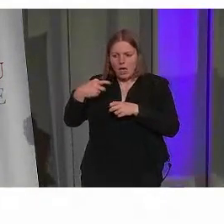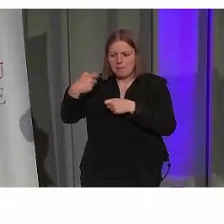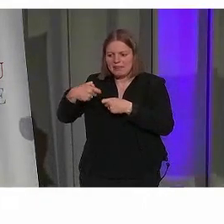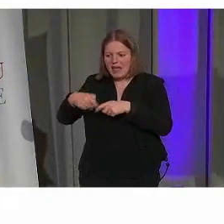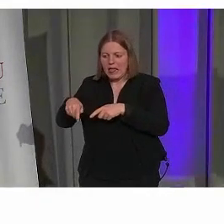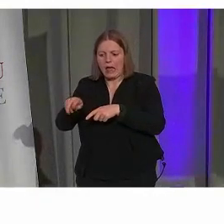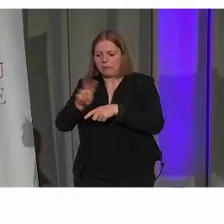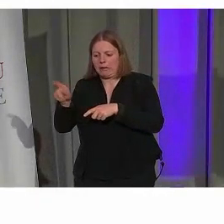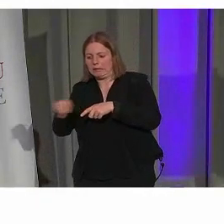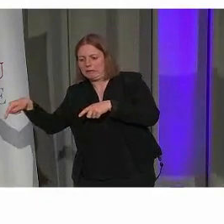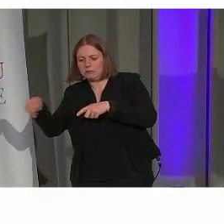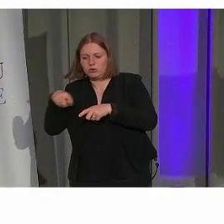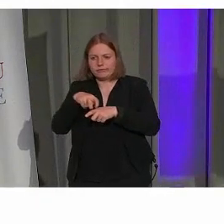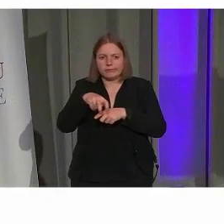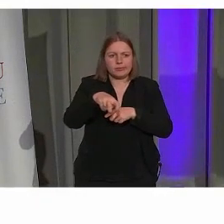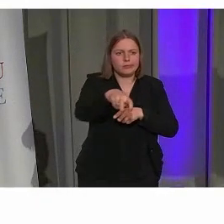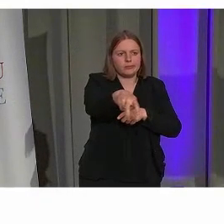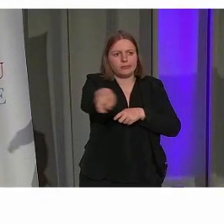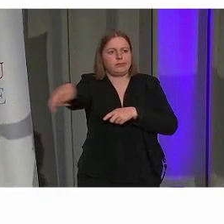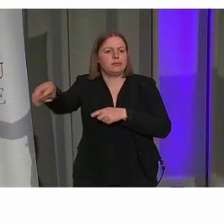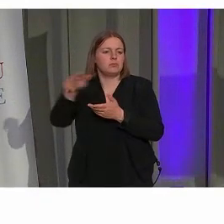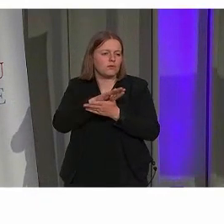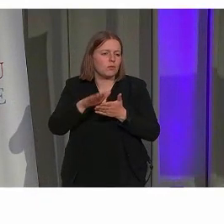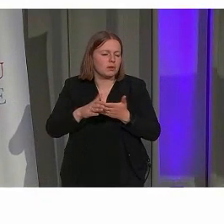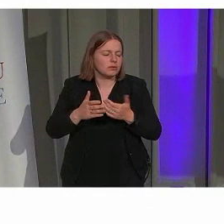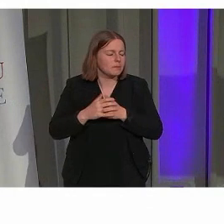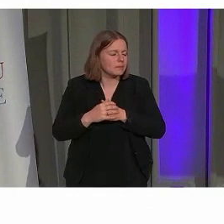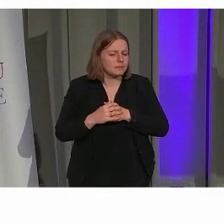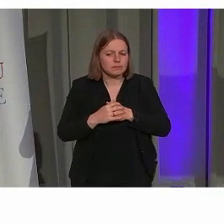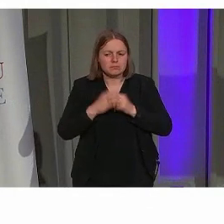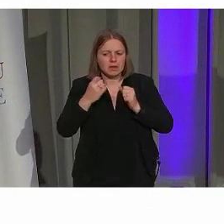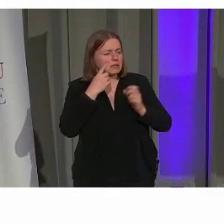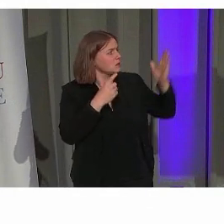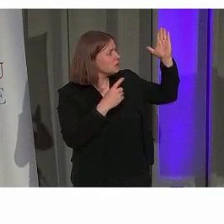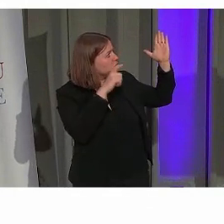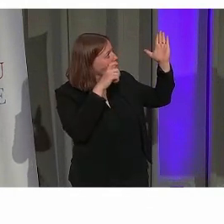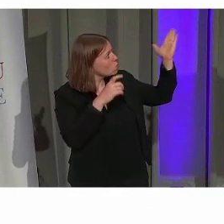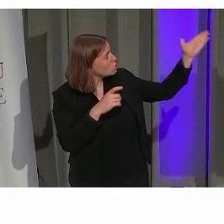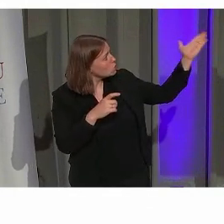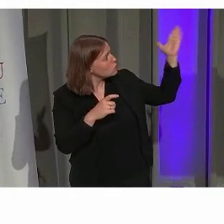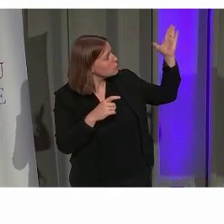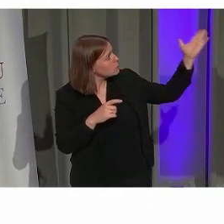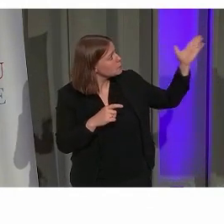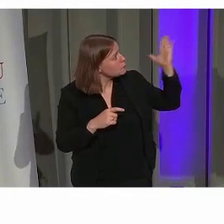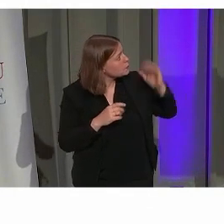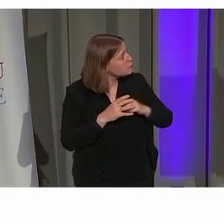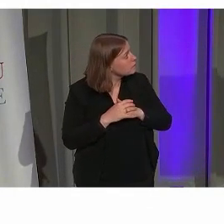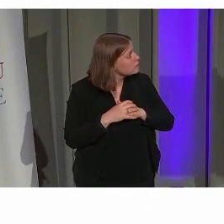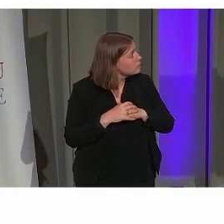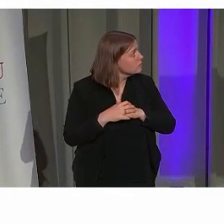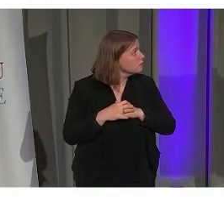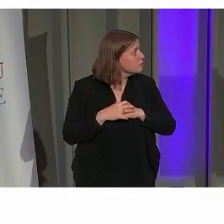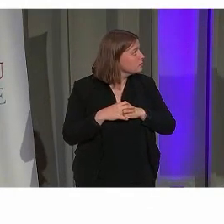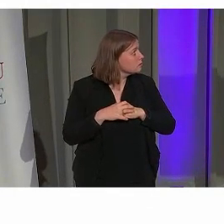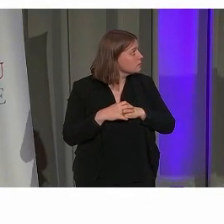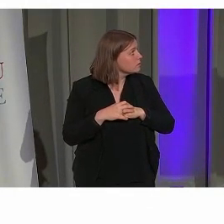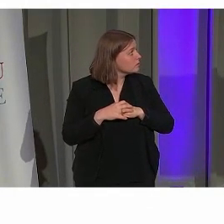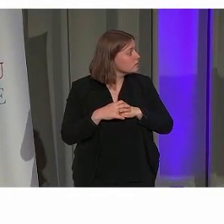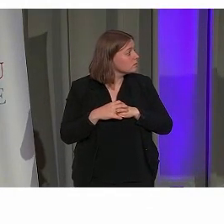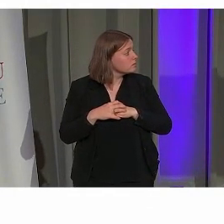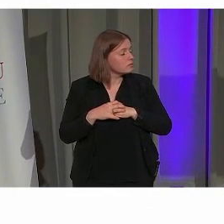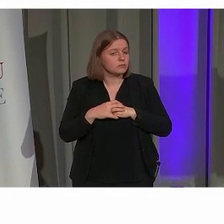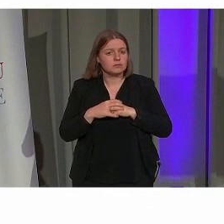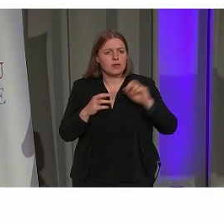You can see in the figures a side with drain and the